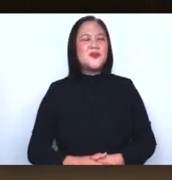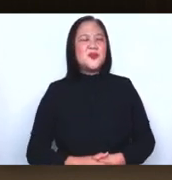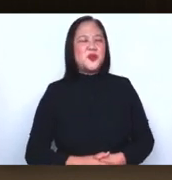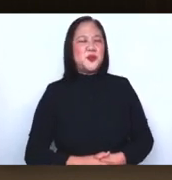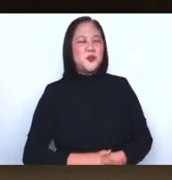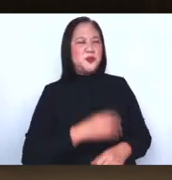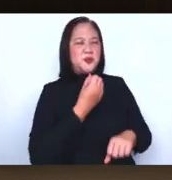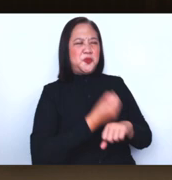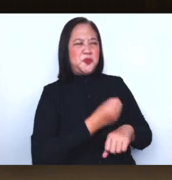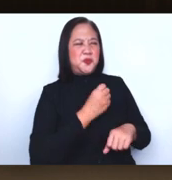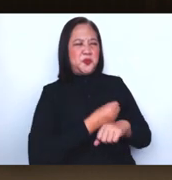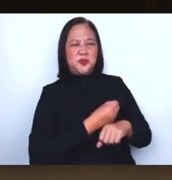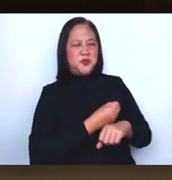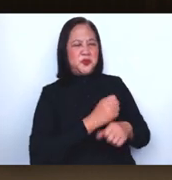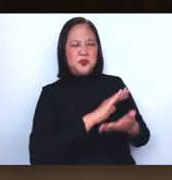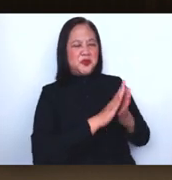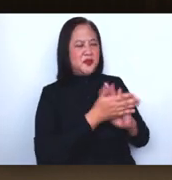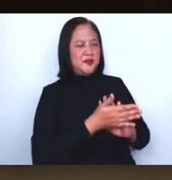How hard you've become.